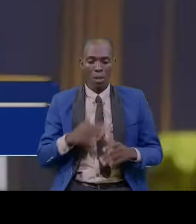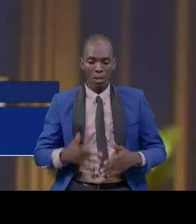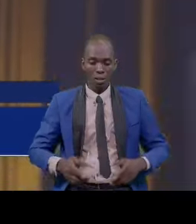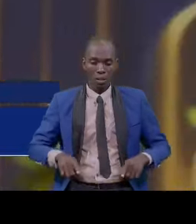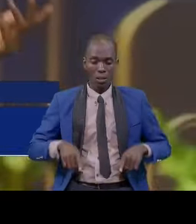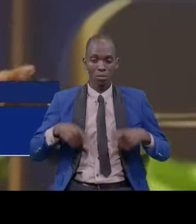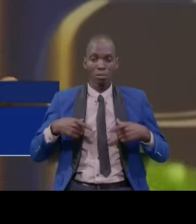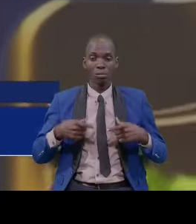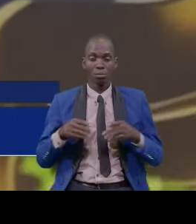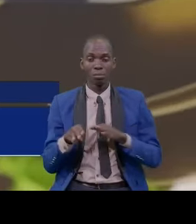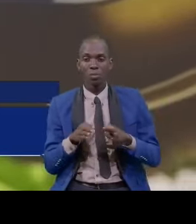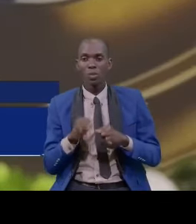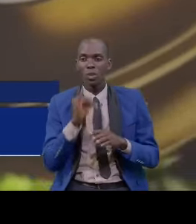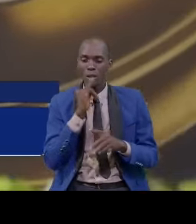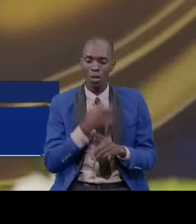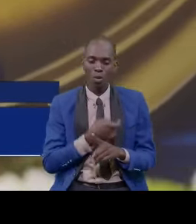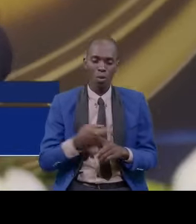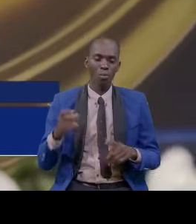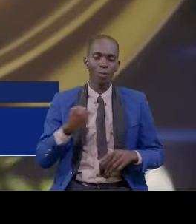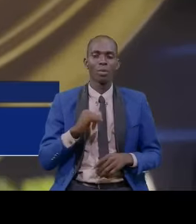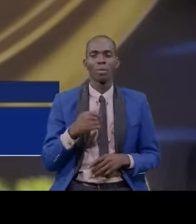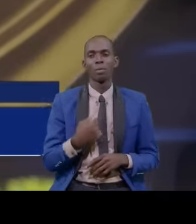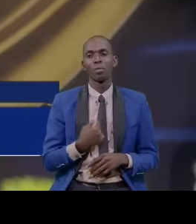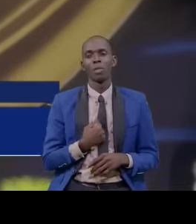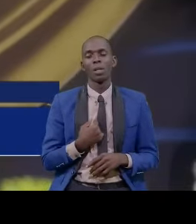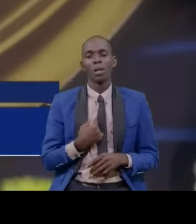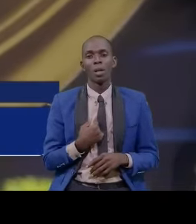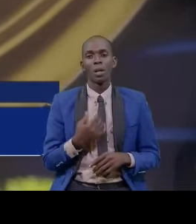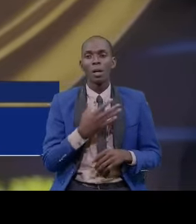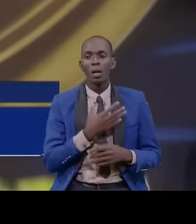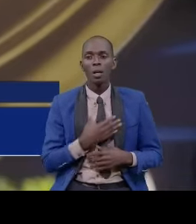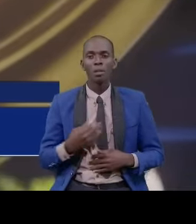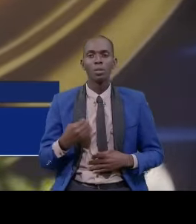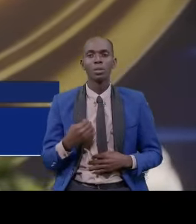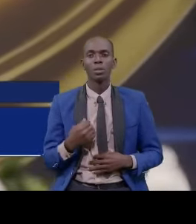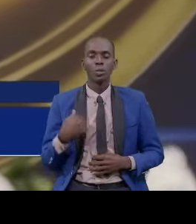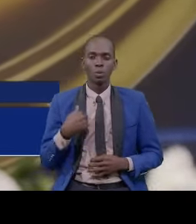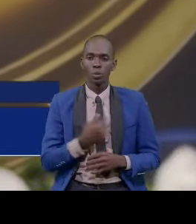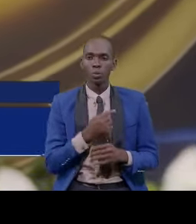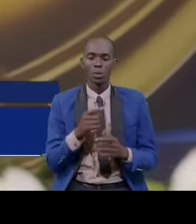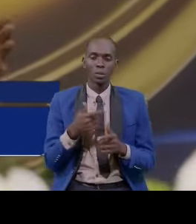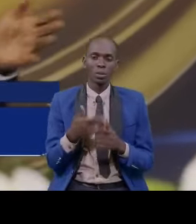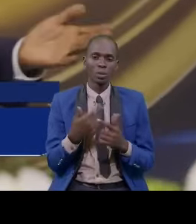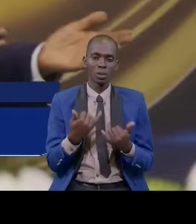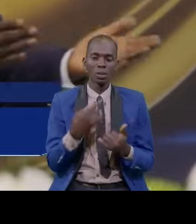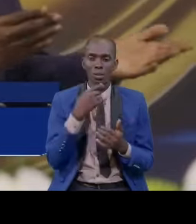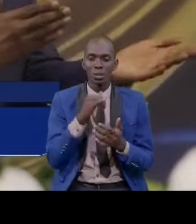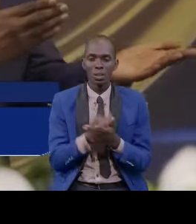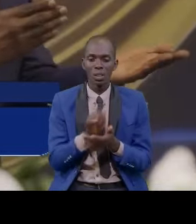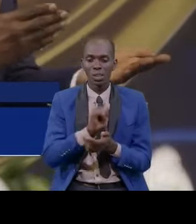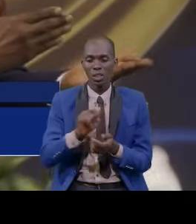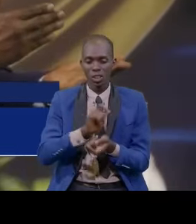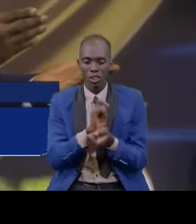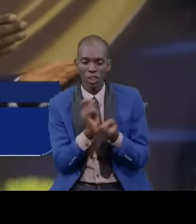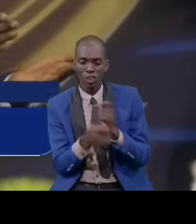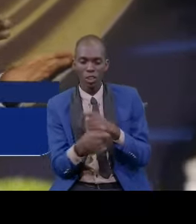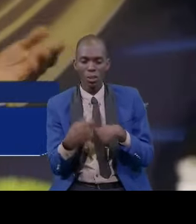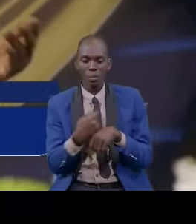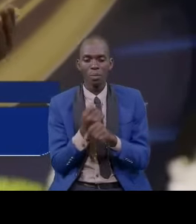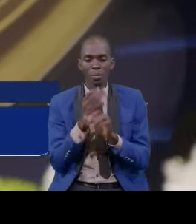in. And we say, you know, in Changemakers International, this is how you